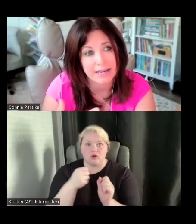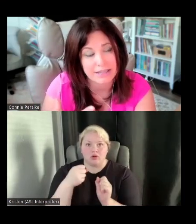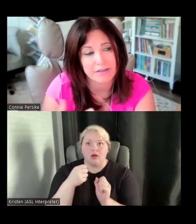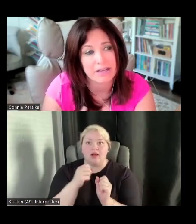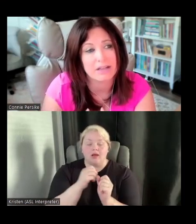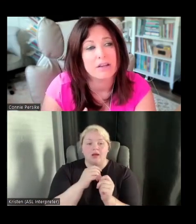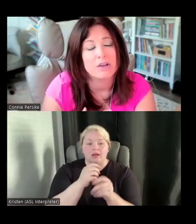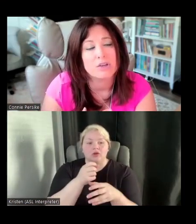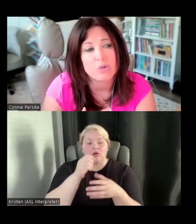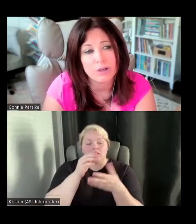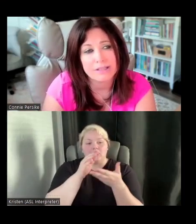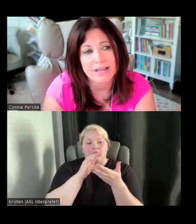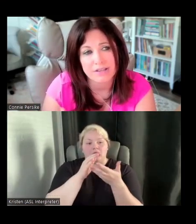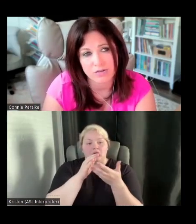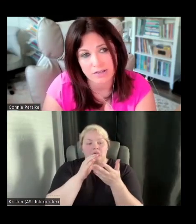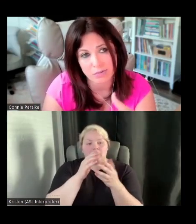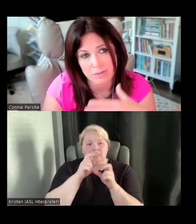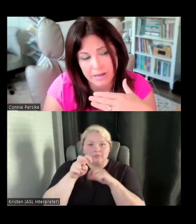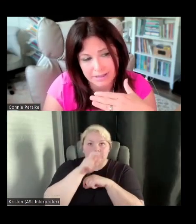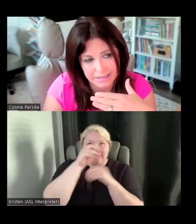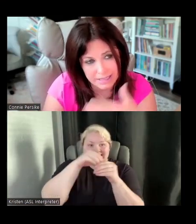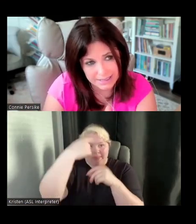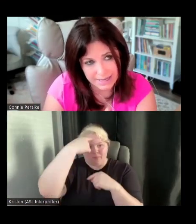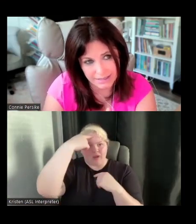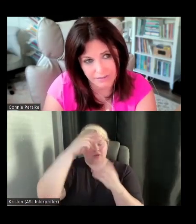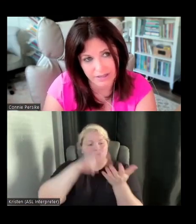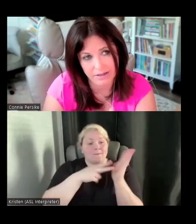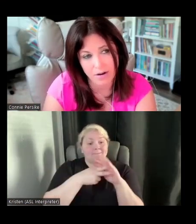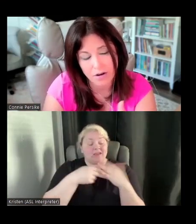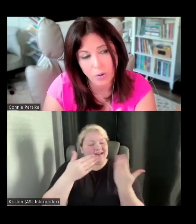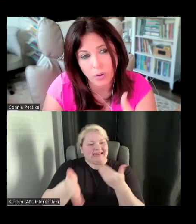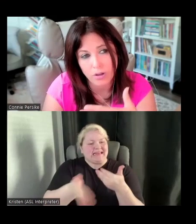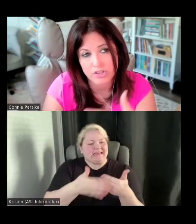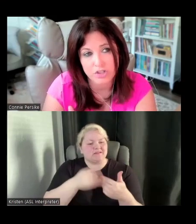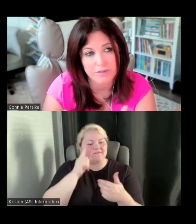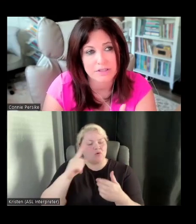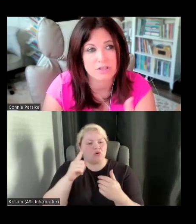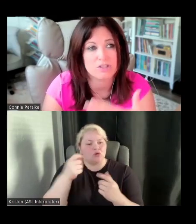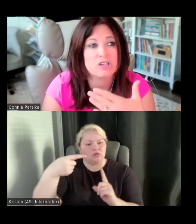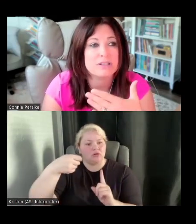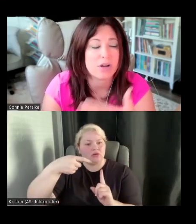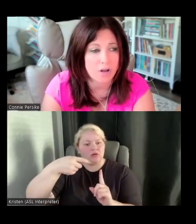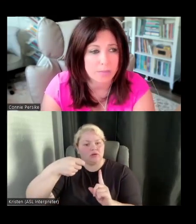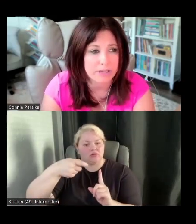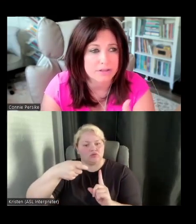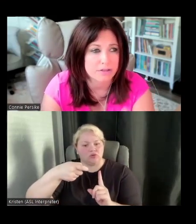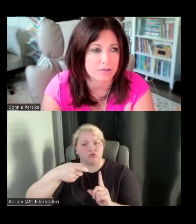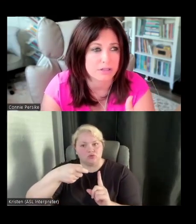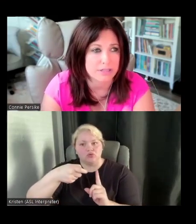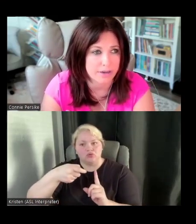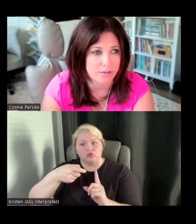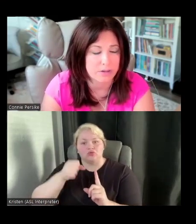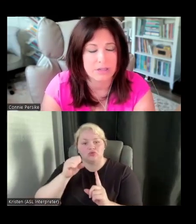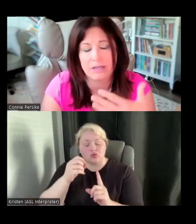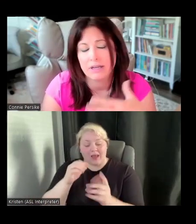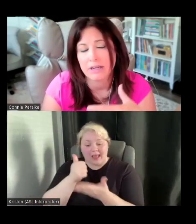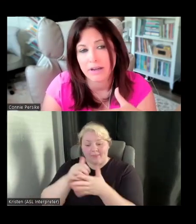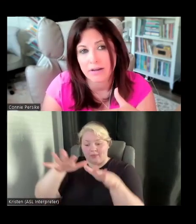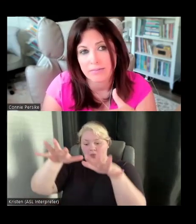to activate. So once that stress response is activated, our goal shifts to just calming the student